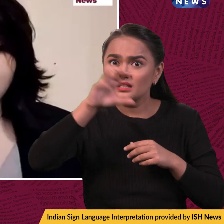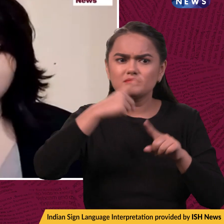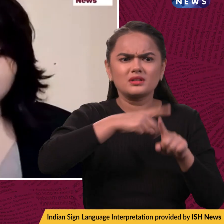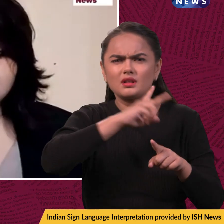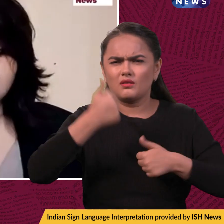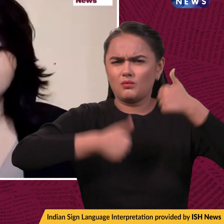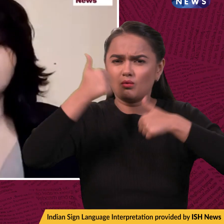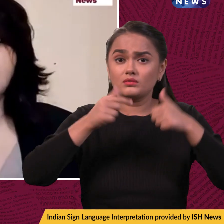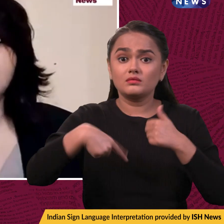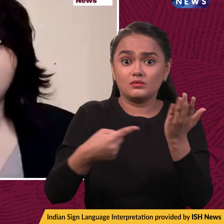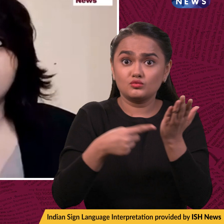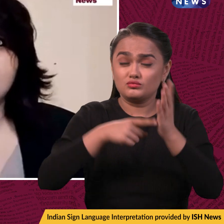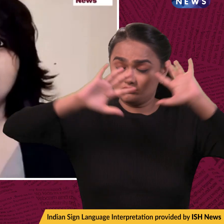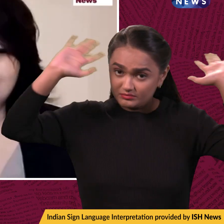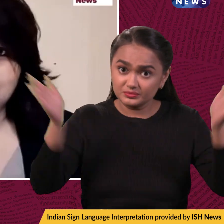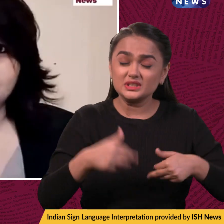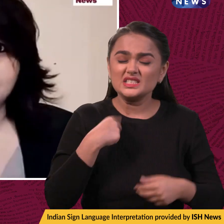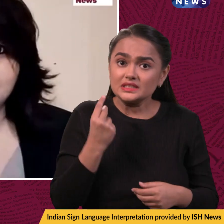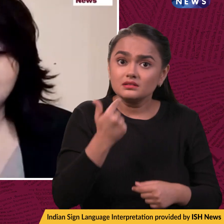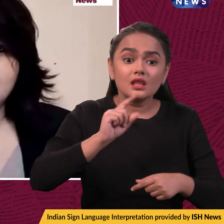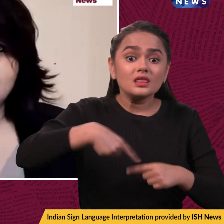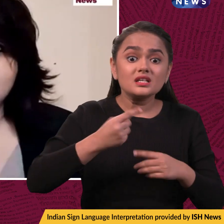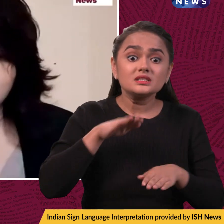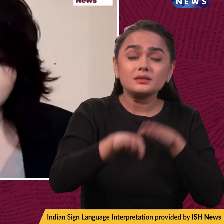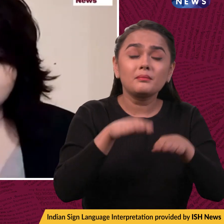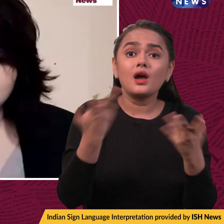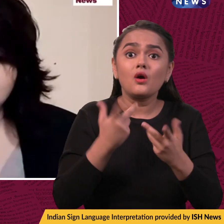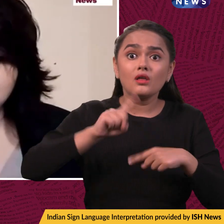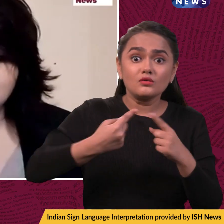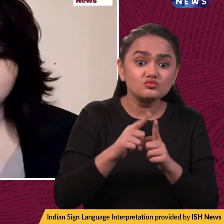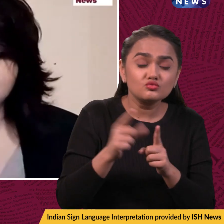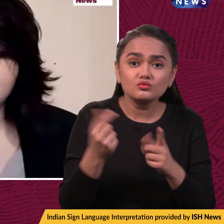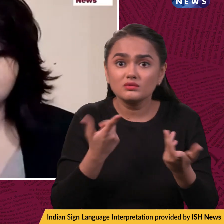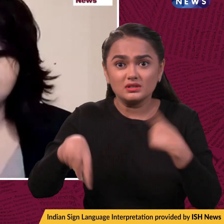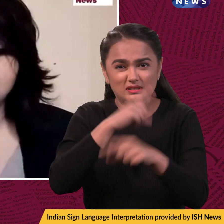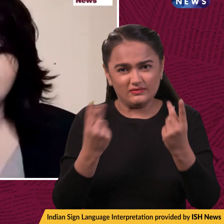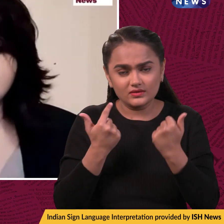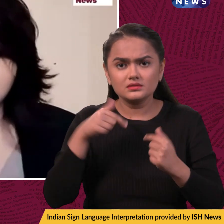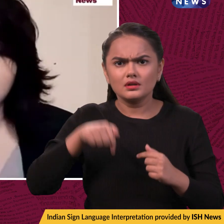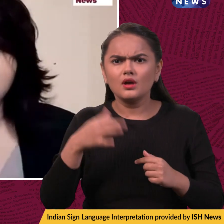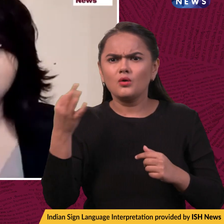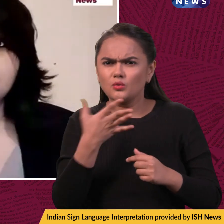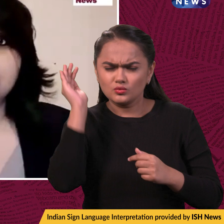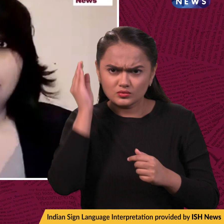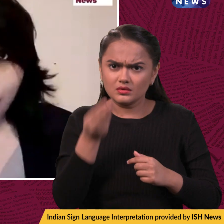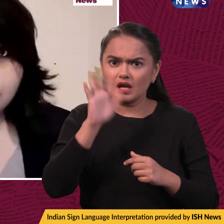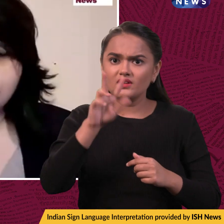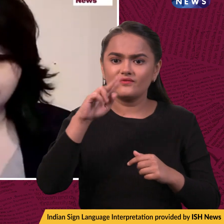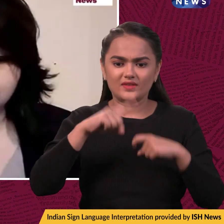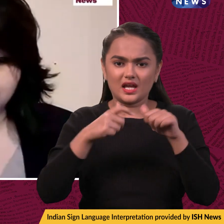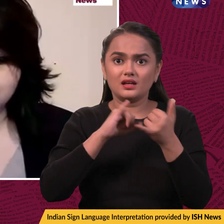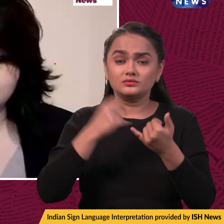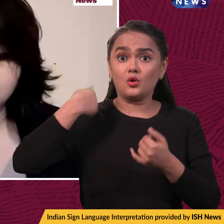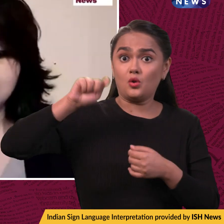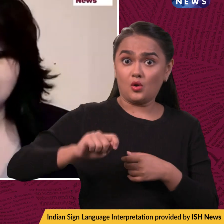authorities on Tuesday to decide on immediate steps. Now, there was something interesting that developed soon after. Vikas Singh, the lawyer